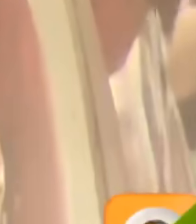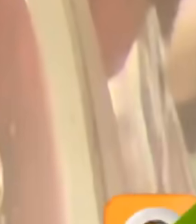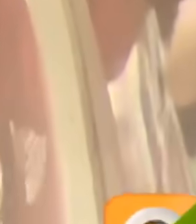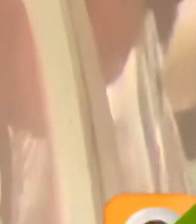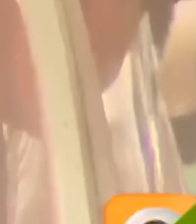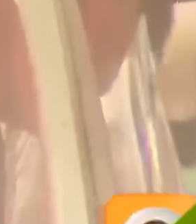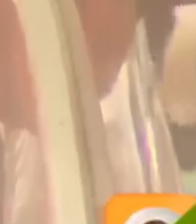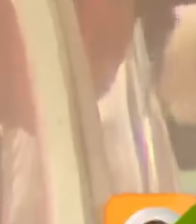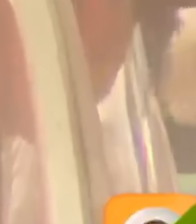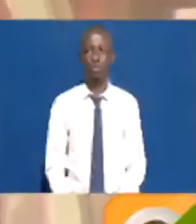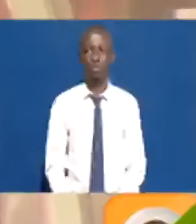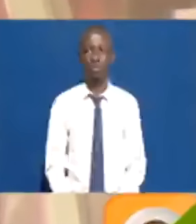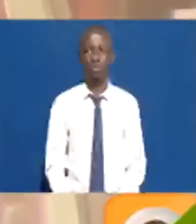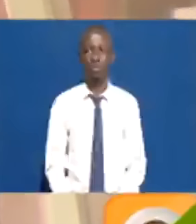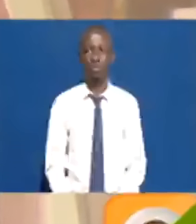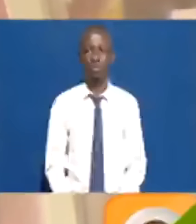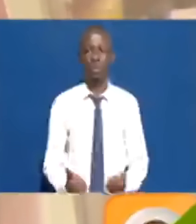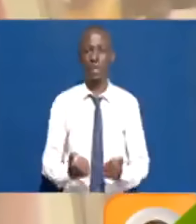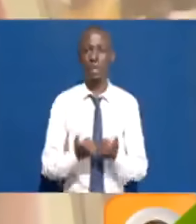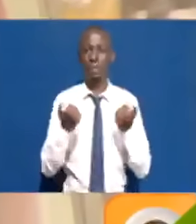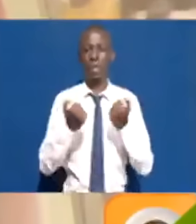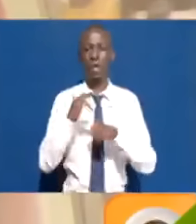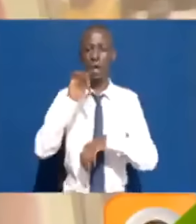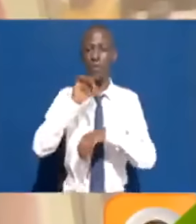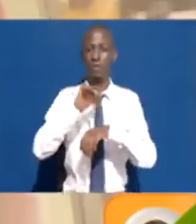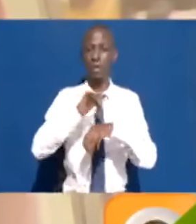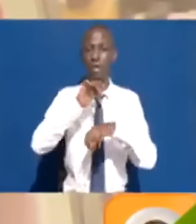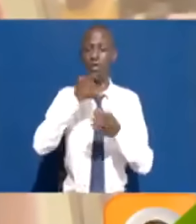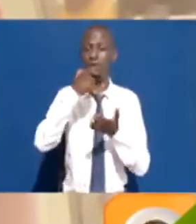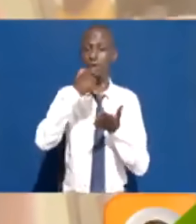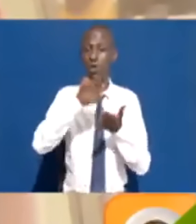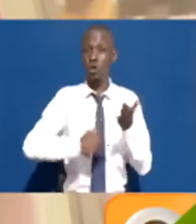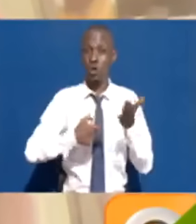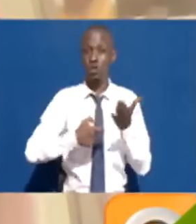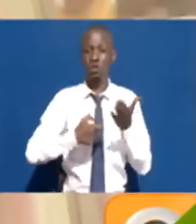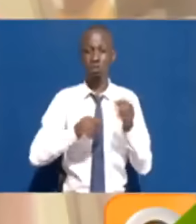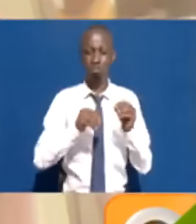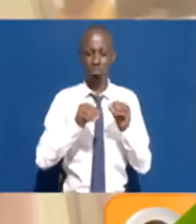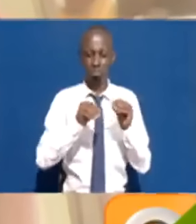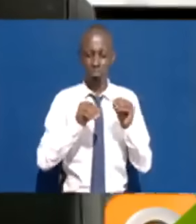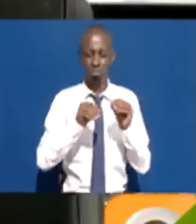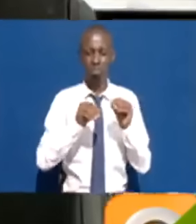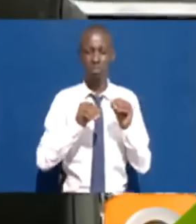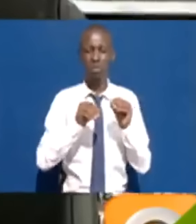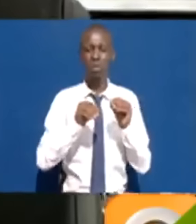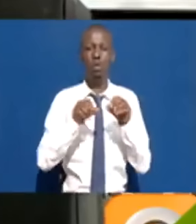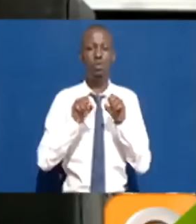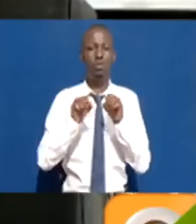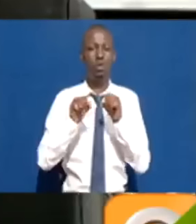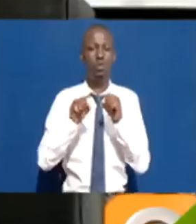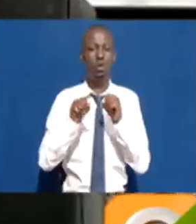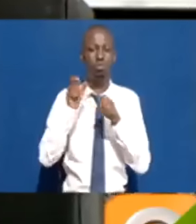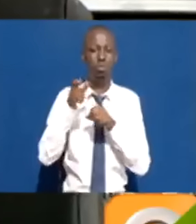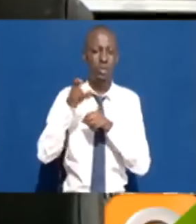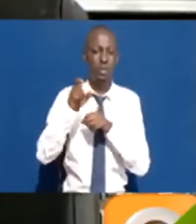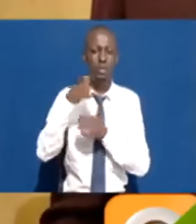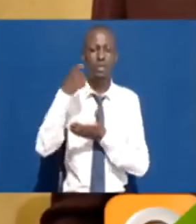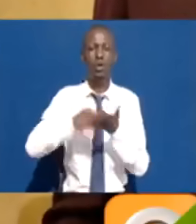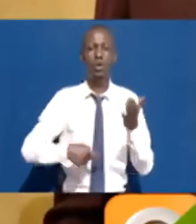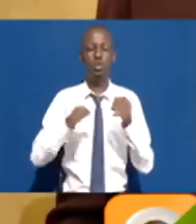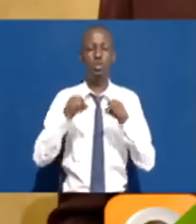interest used by the oil barons to tamper with prices by manipulating delivery date ranges to maximize on